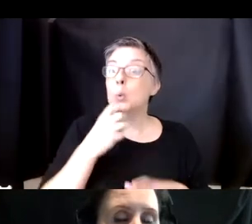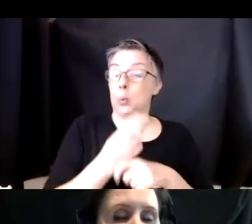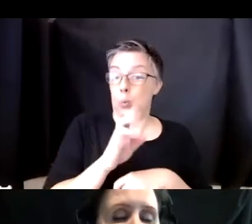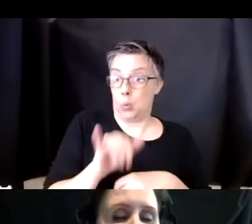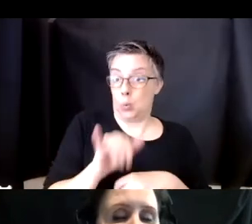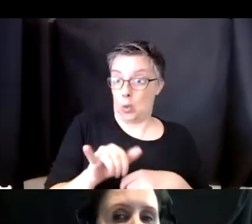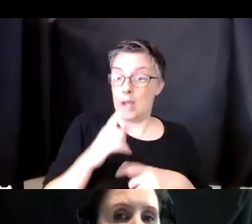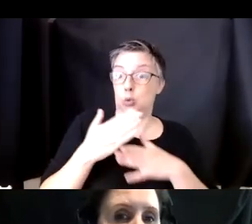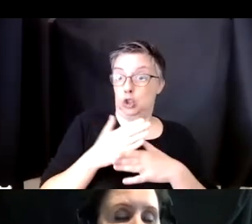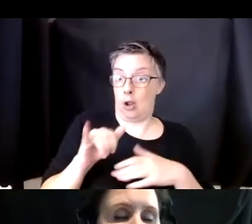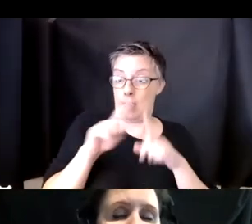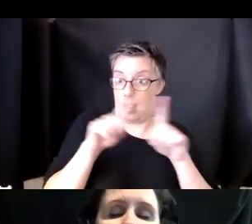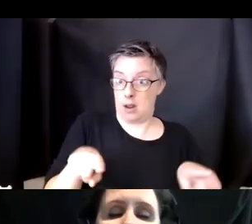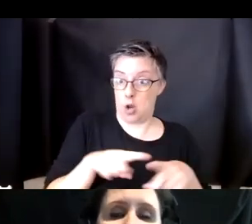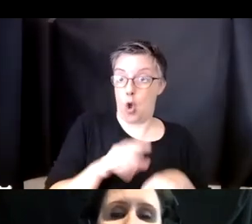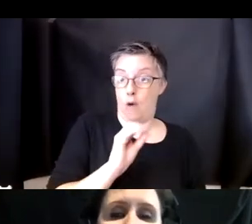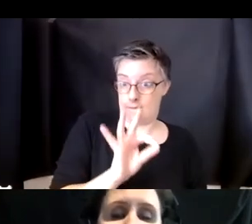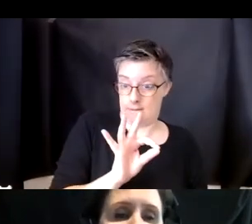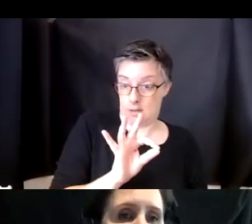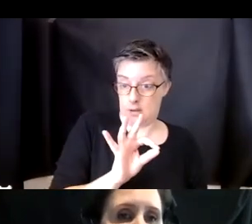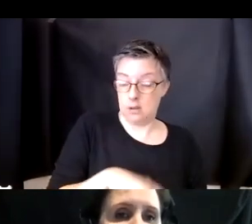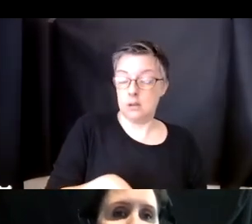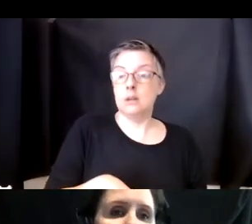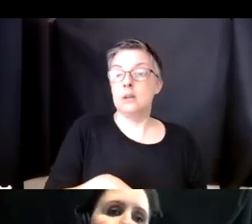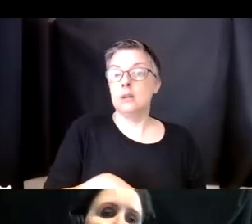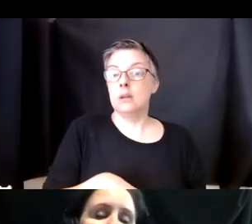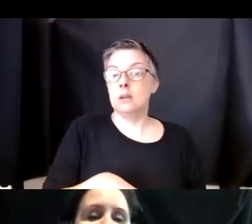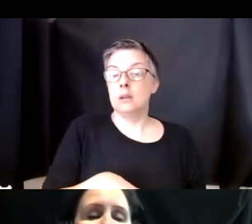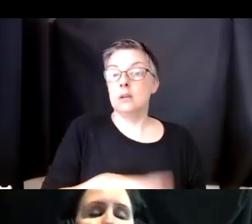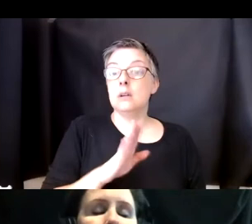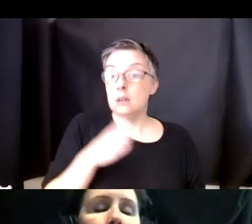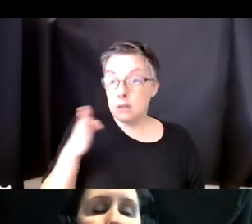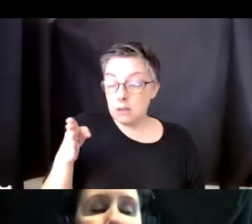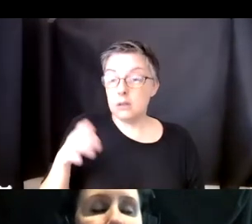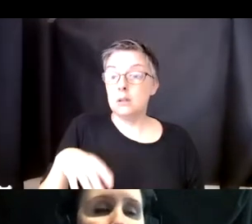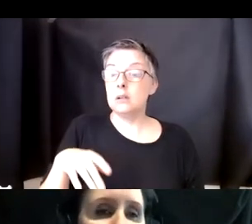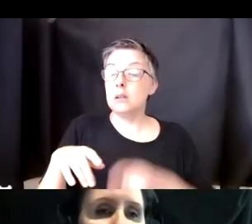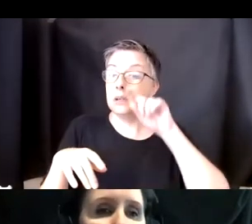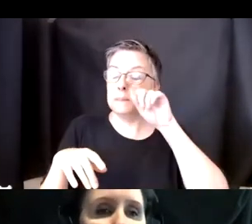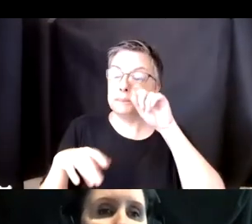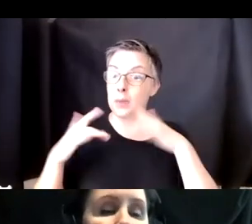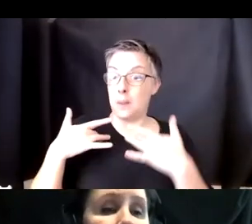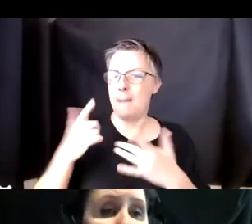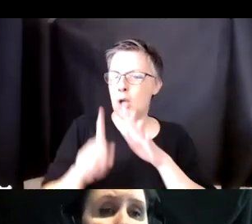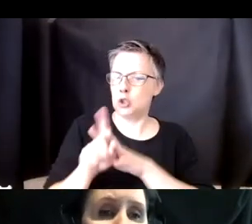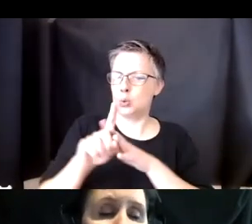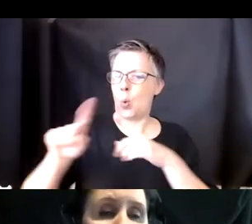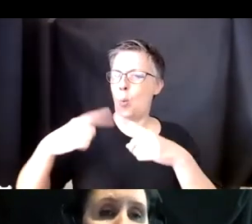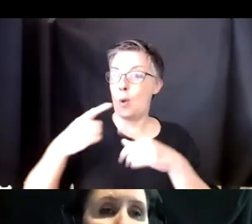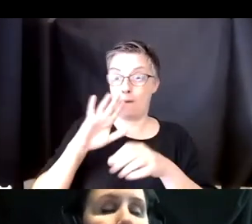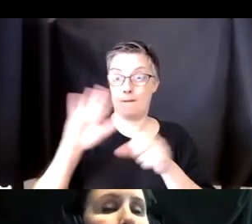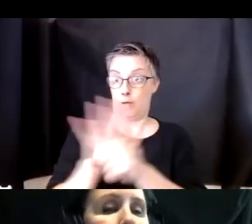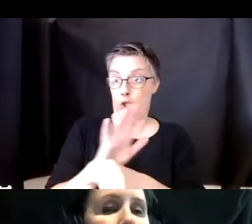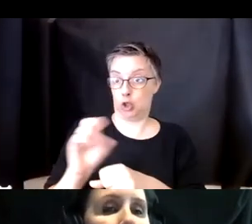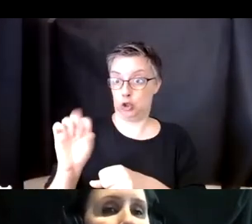the PowerPoint on their screen. The other way is that usually it shows up when you're in full screen